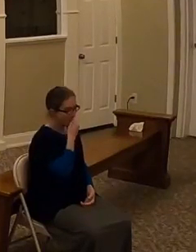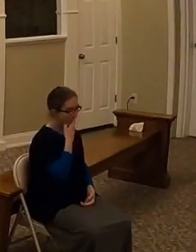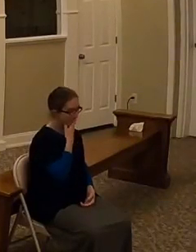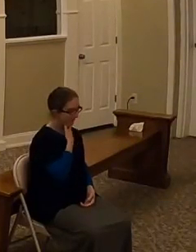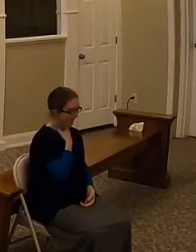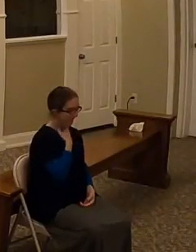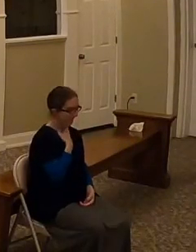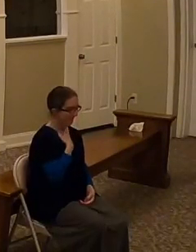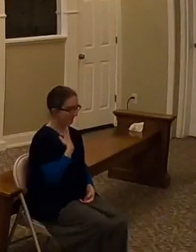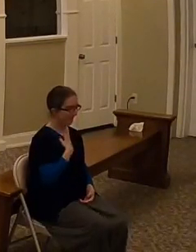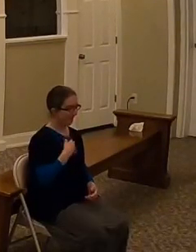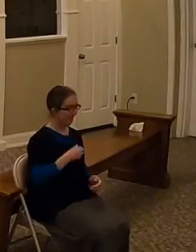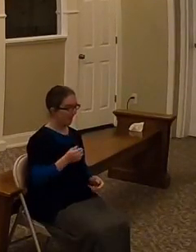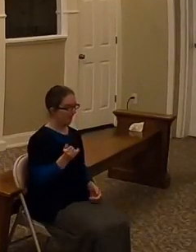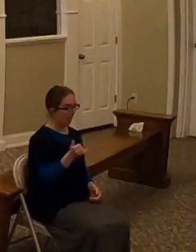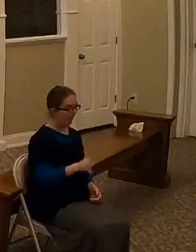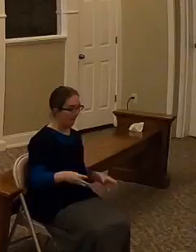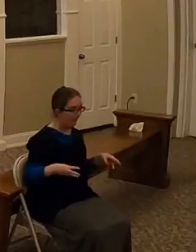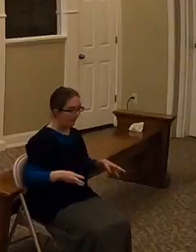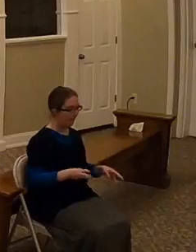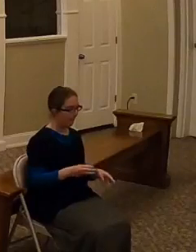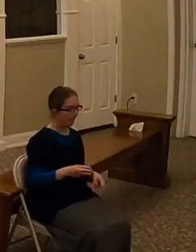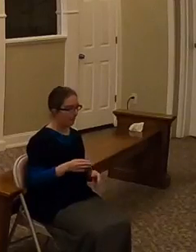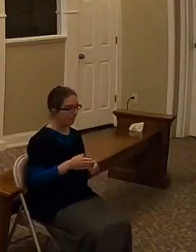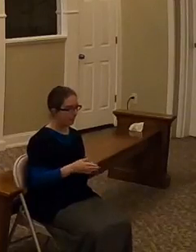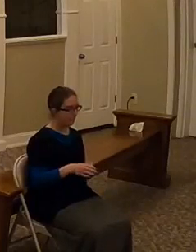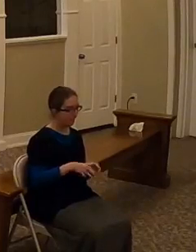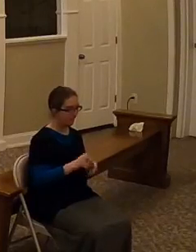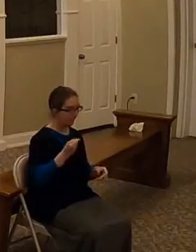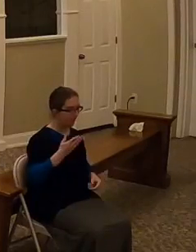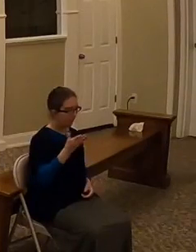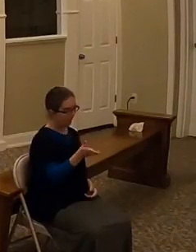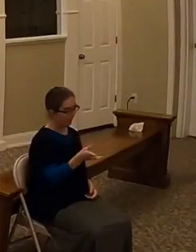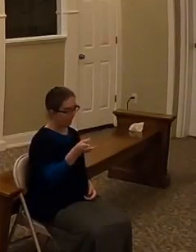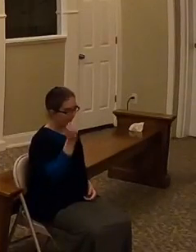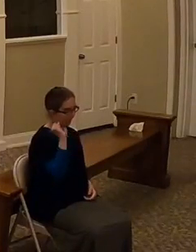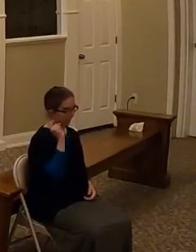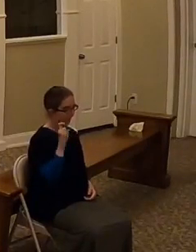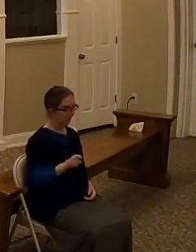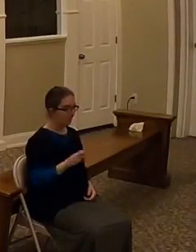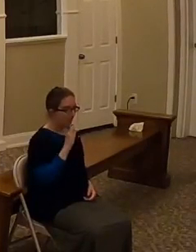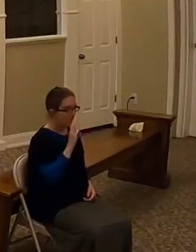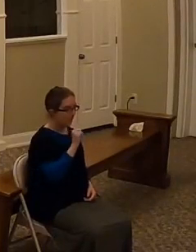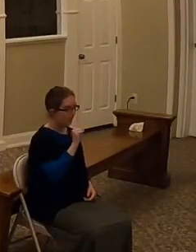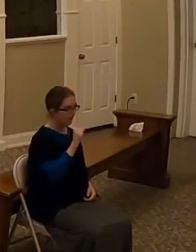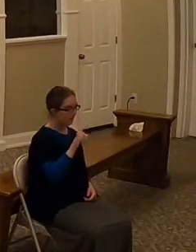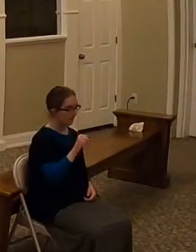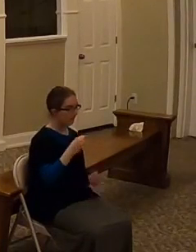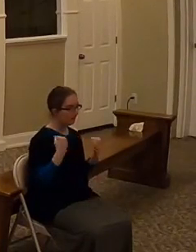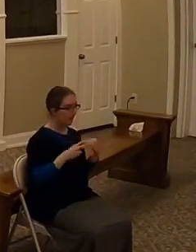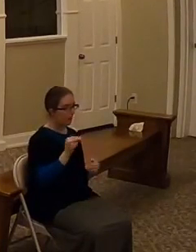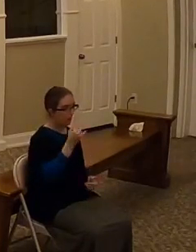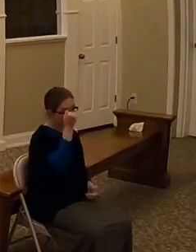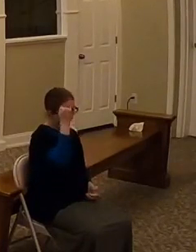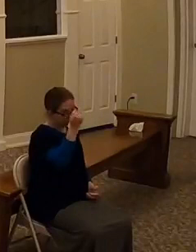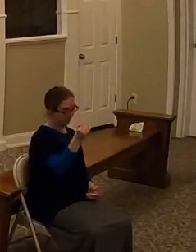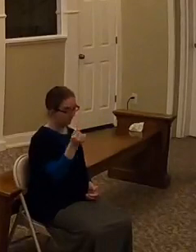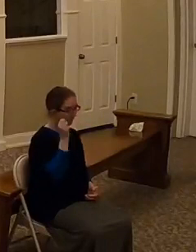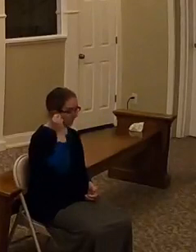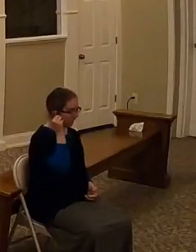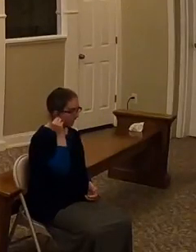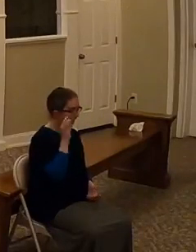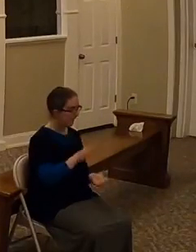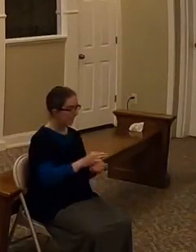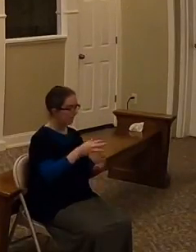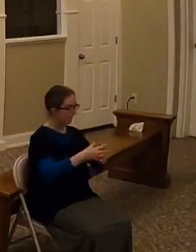So, anyway, so there's a few out there, you know, that were supposed to be sailors that didn't have a clue. But anyway, he